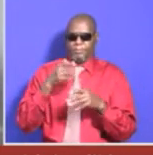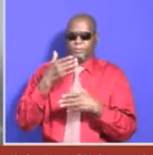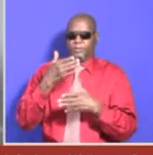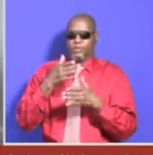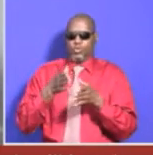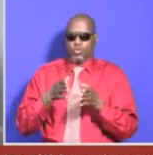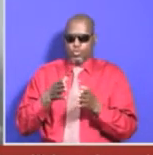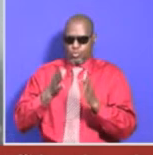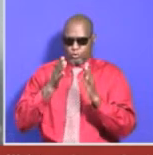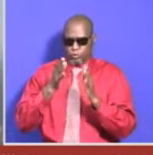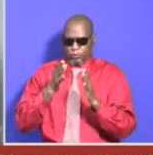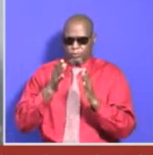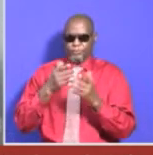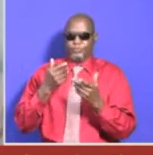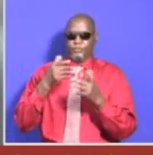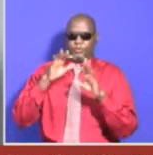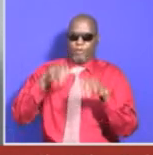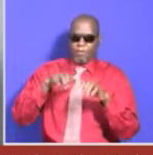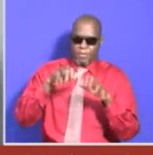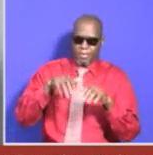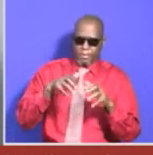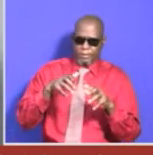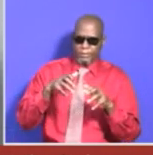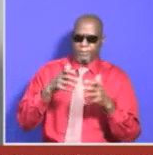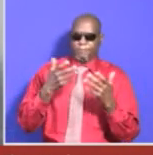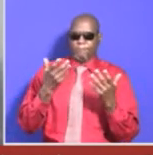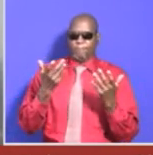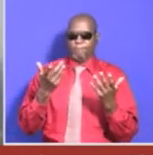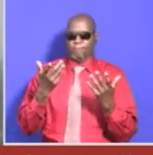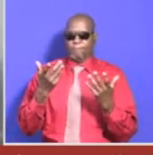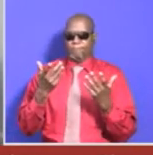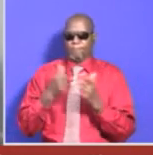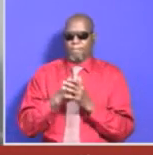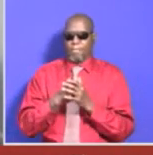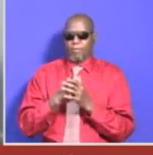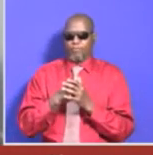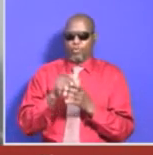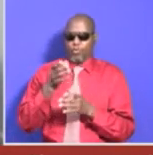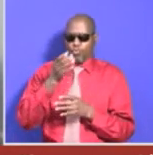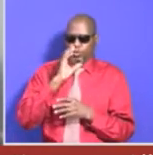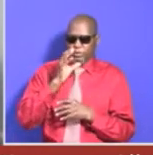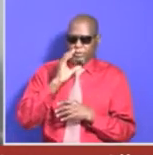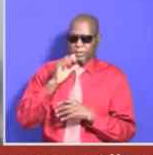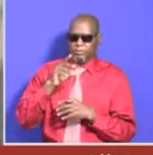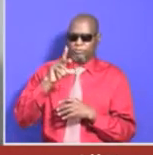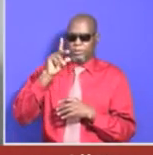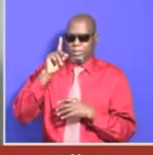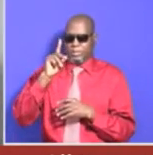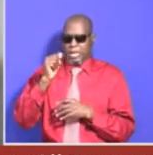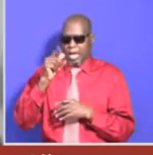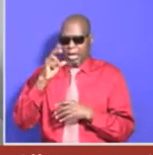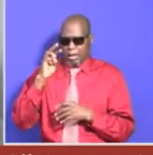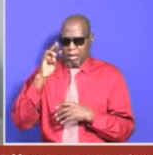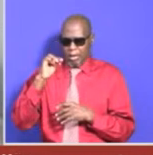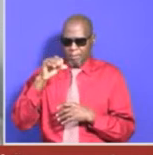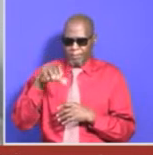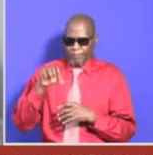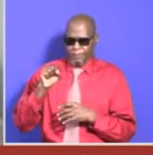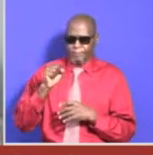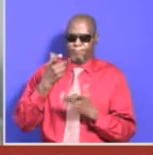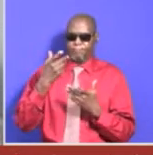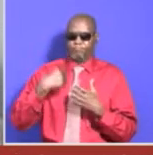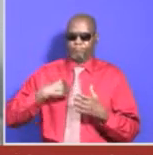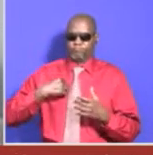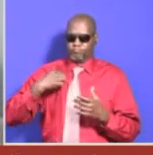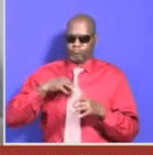kujenga barabara, mambo ya kilimo, mambo ya water pans, mambo ya dams, mambo ya